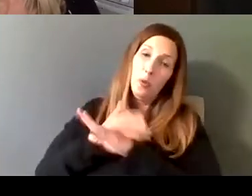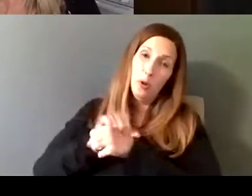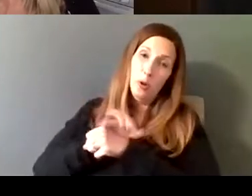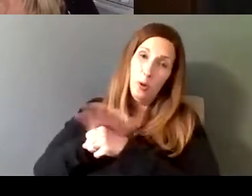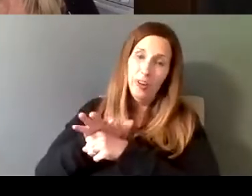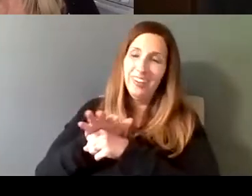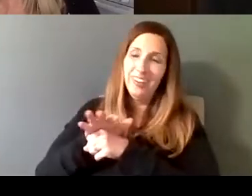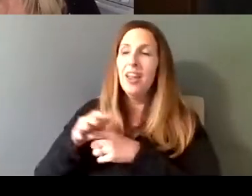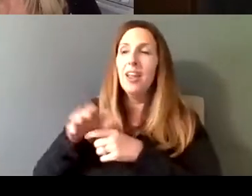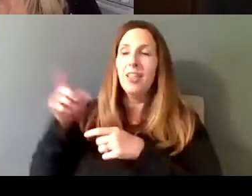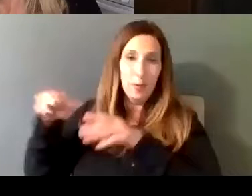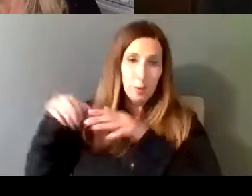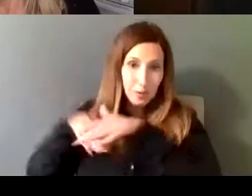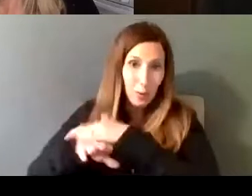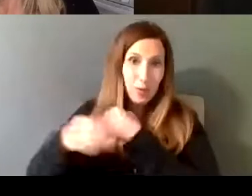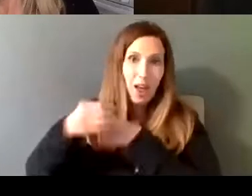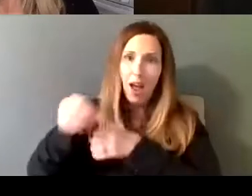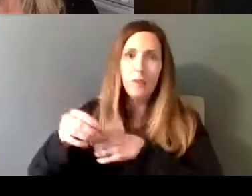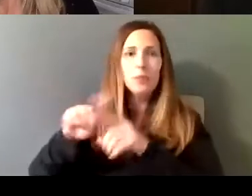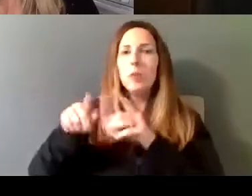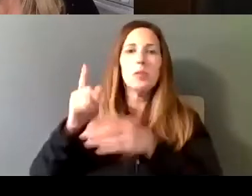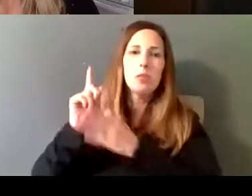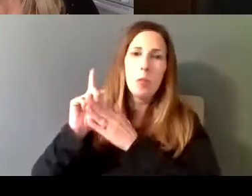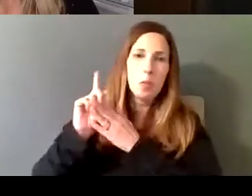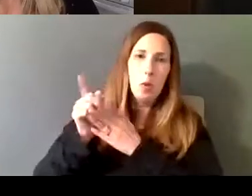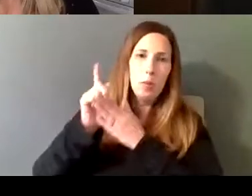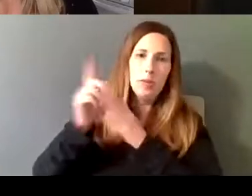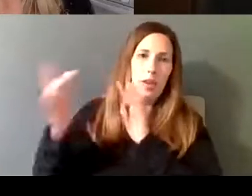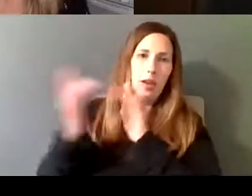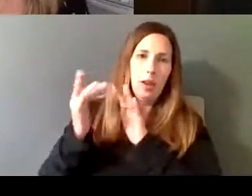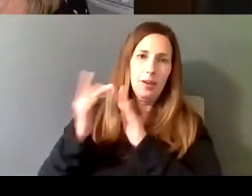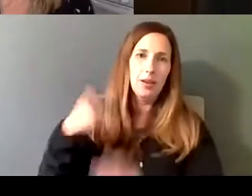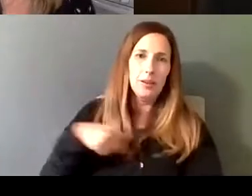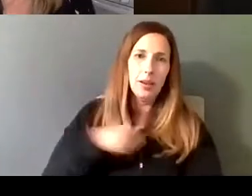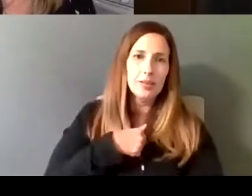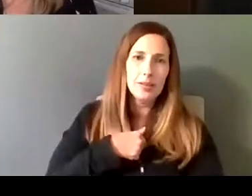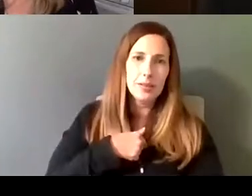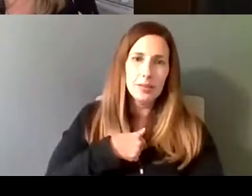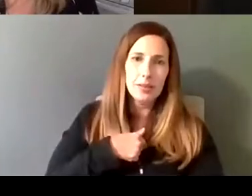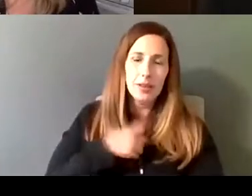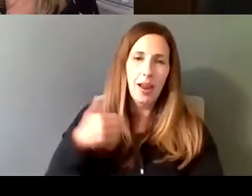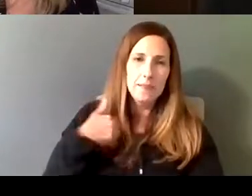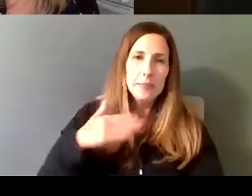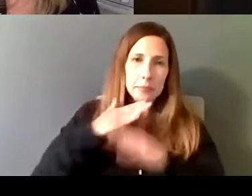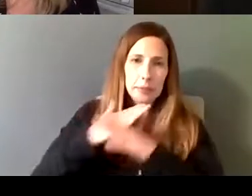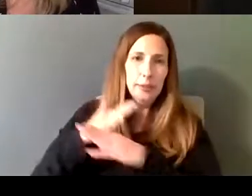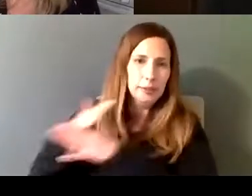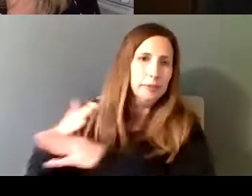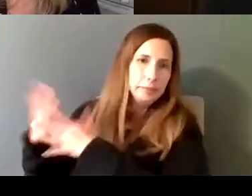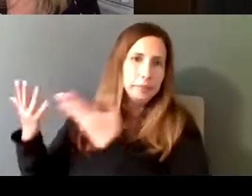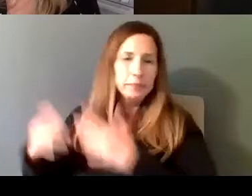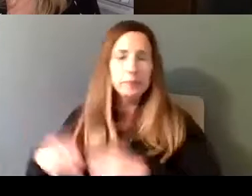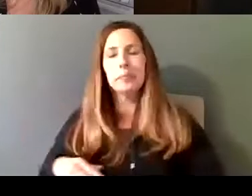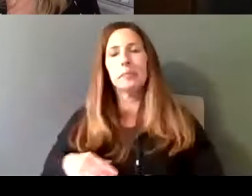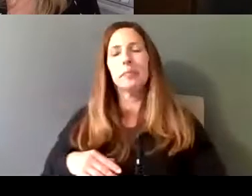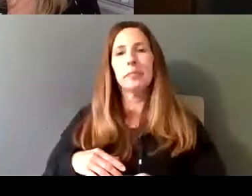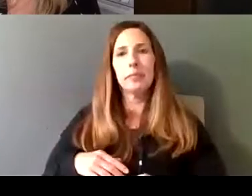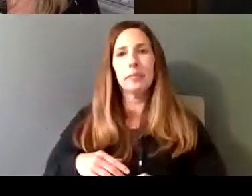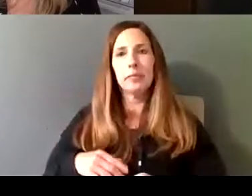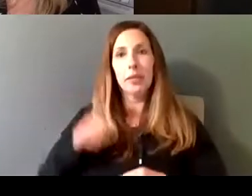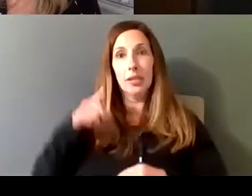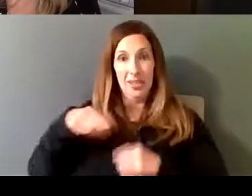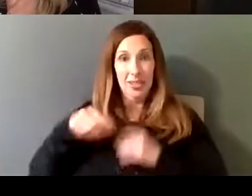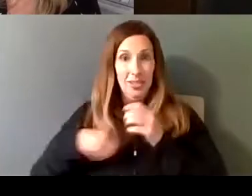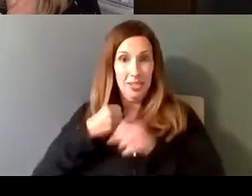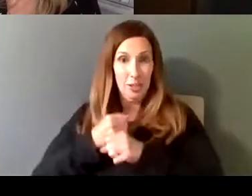it comes in the form of, the moment that they contact us. And I'll touch on this later, but this year it was